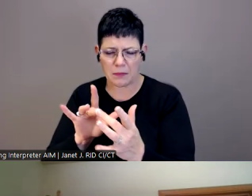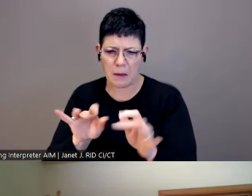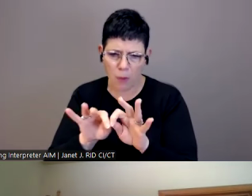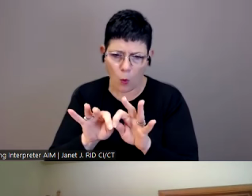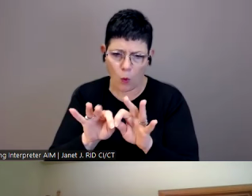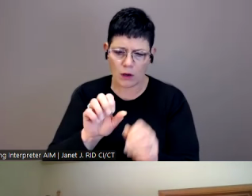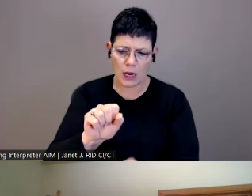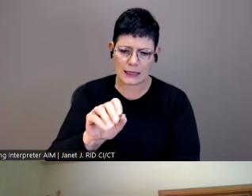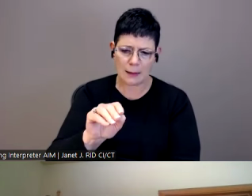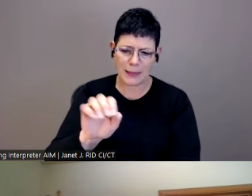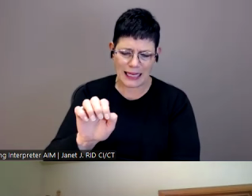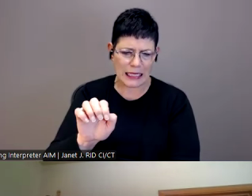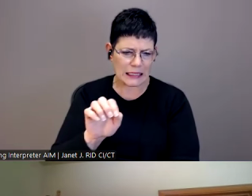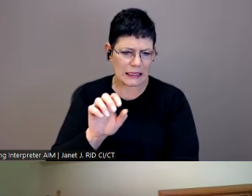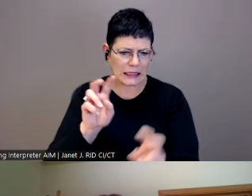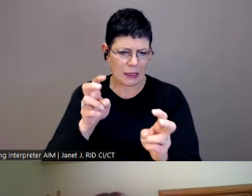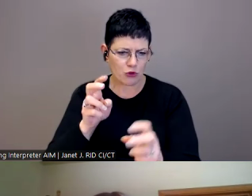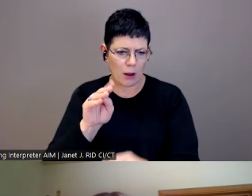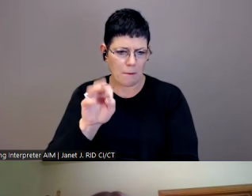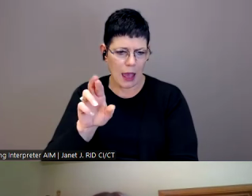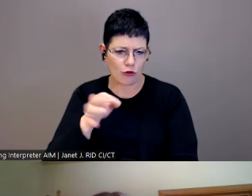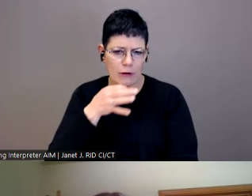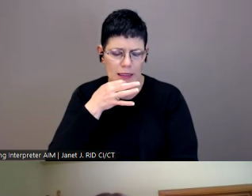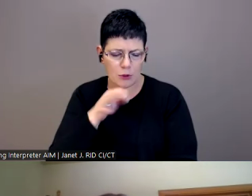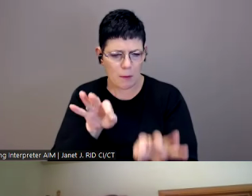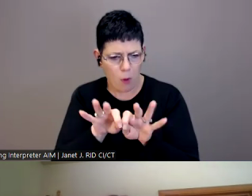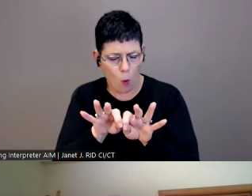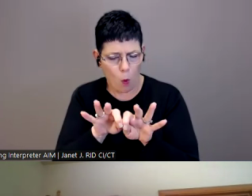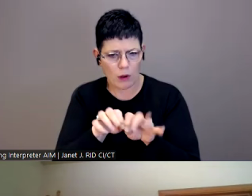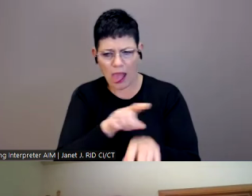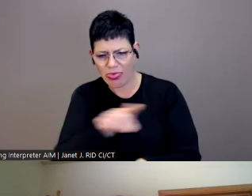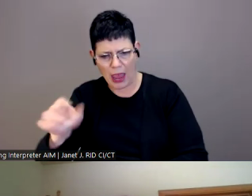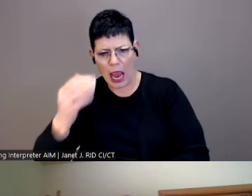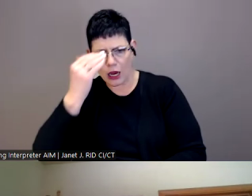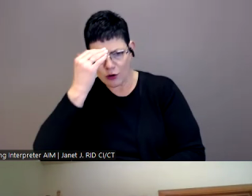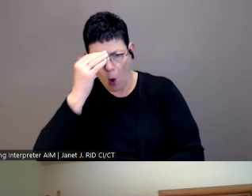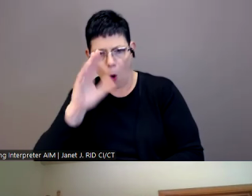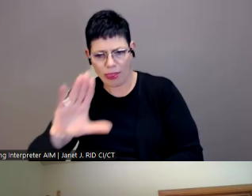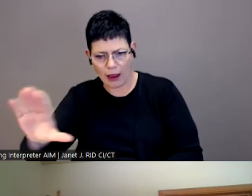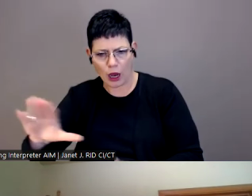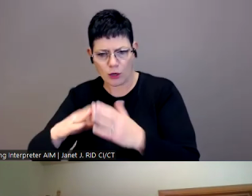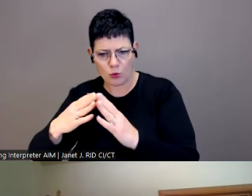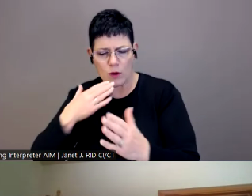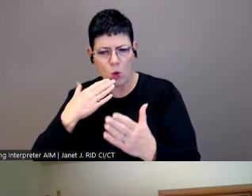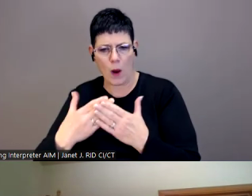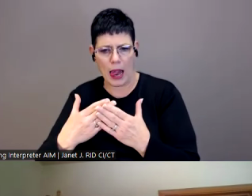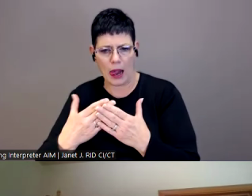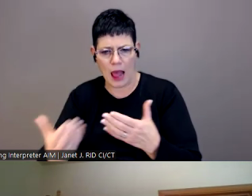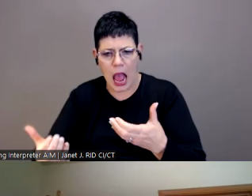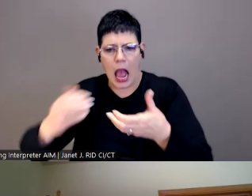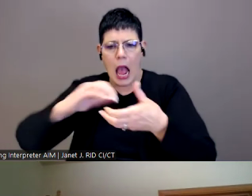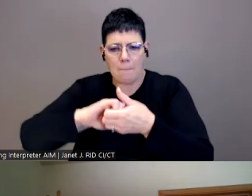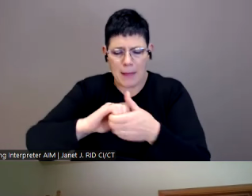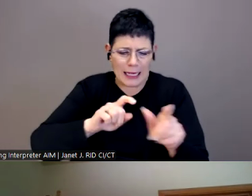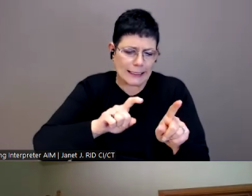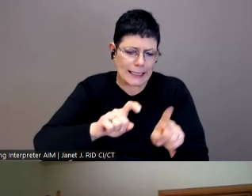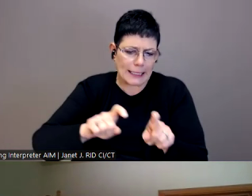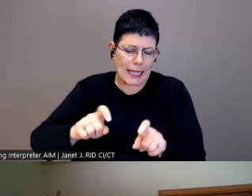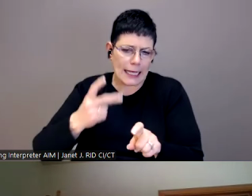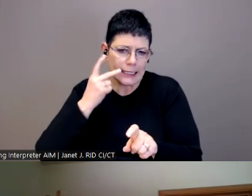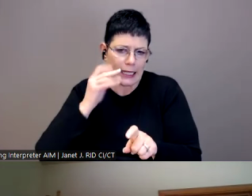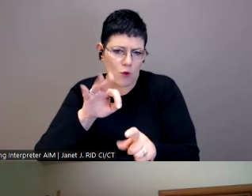in the community like Keith was talking about. They know the methods that are going to work, and you can start experimenting with those partners together.